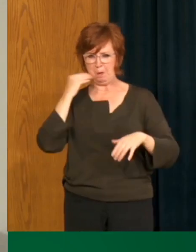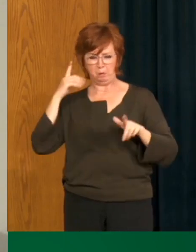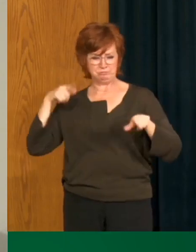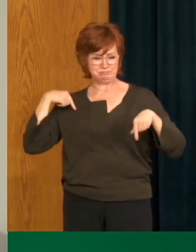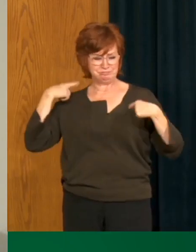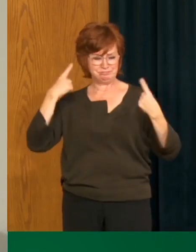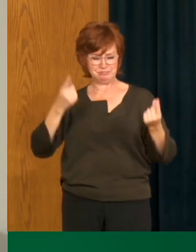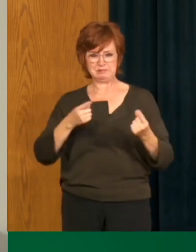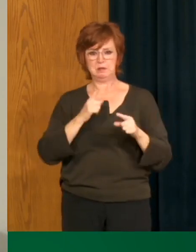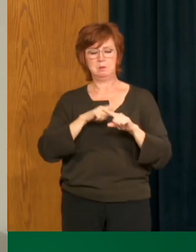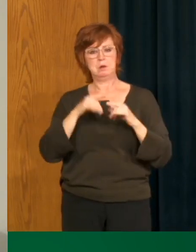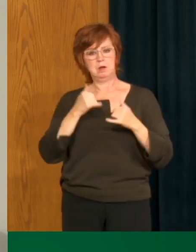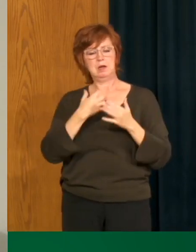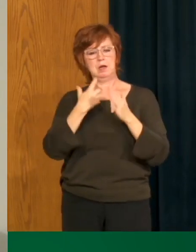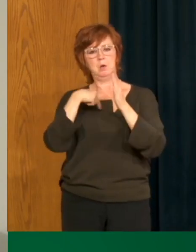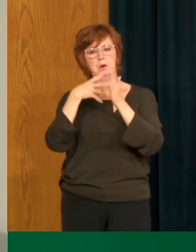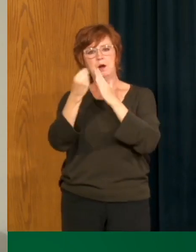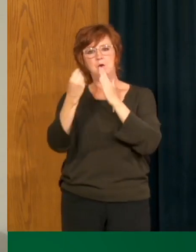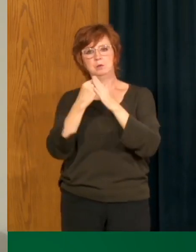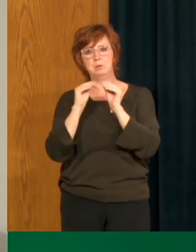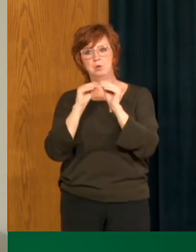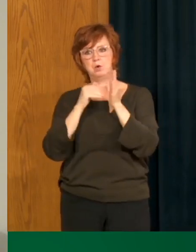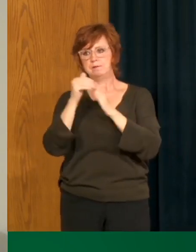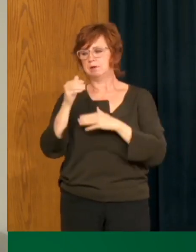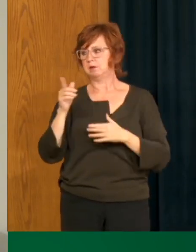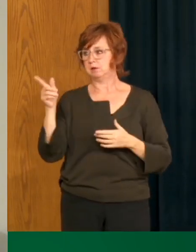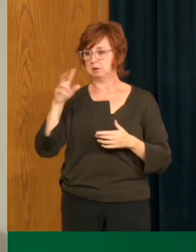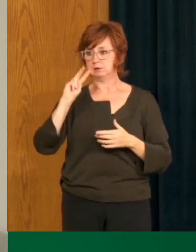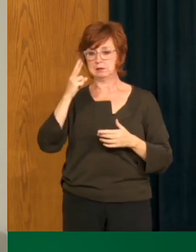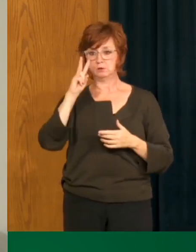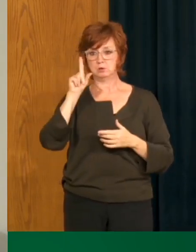which transmission is happening. Do you have a follow-up, Alex?